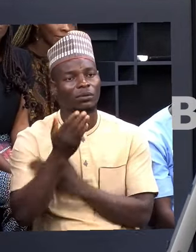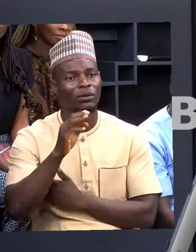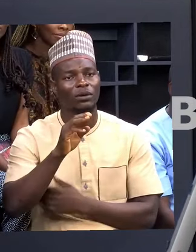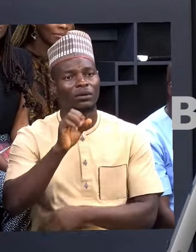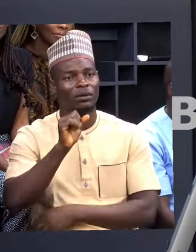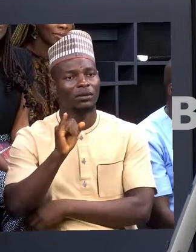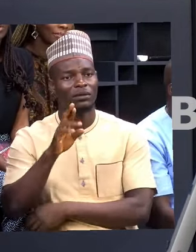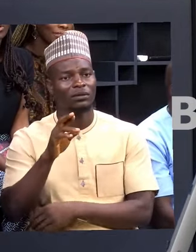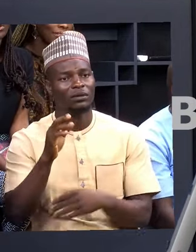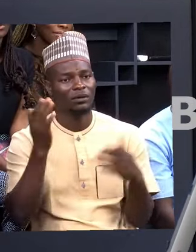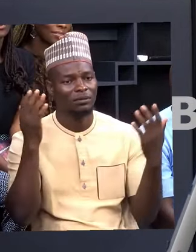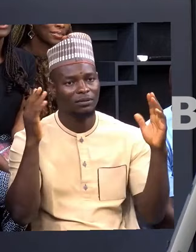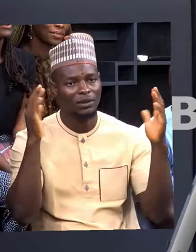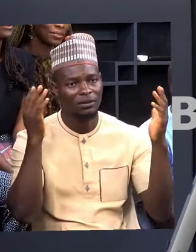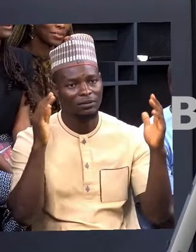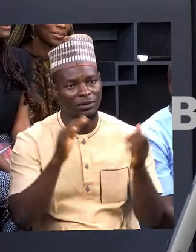Hembe lembe.